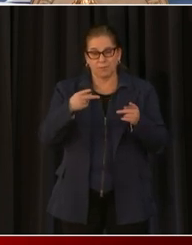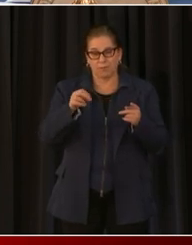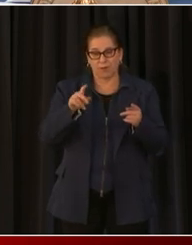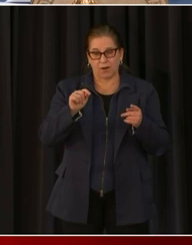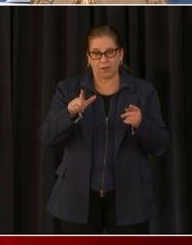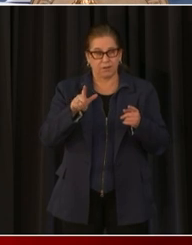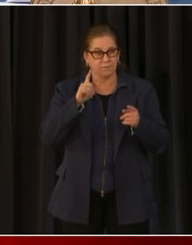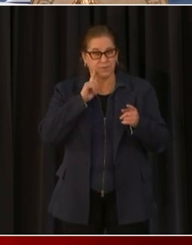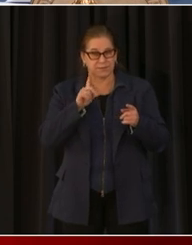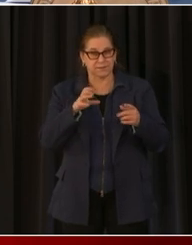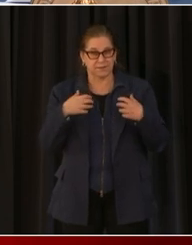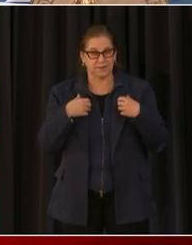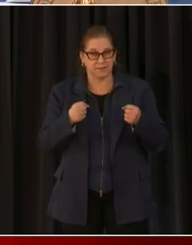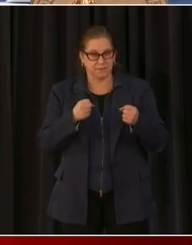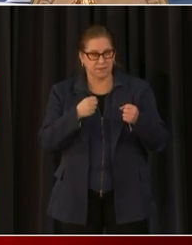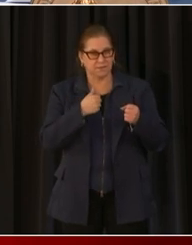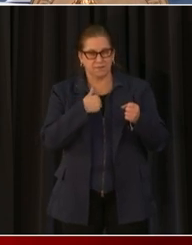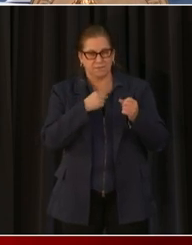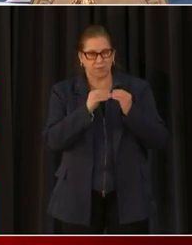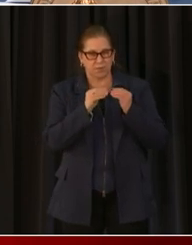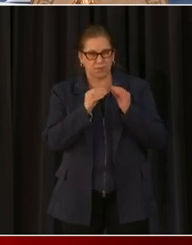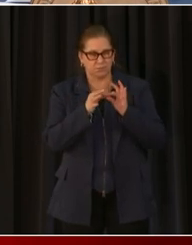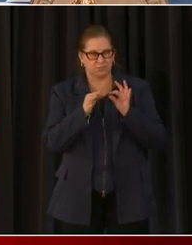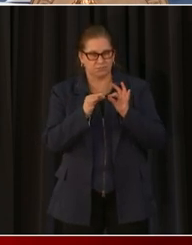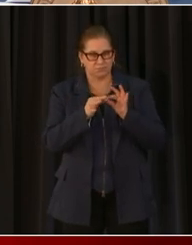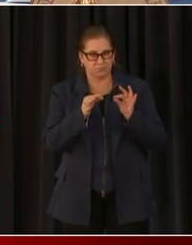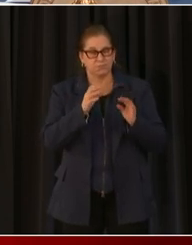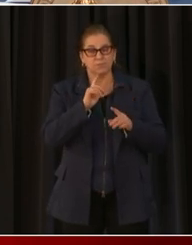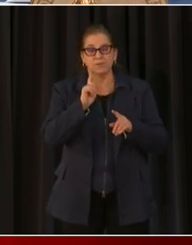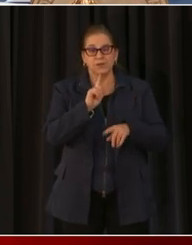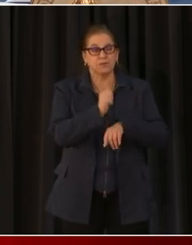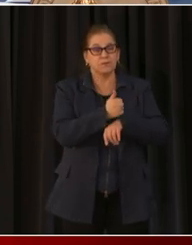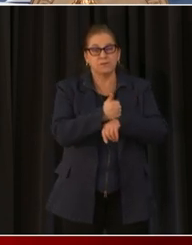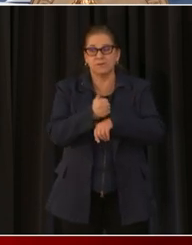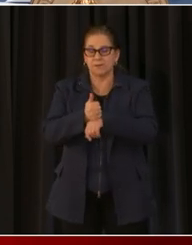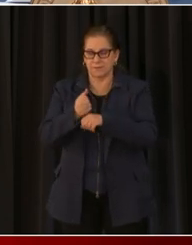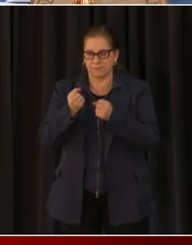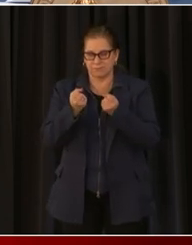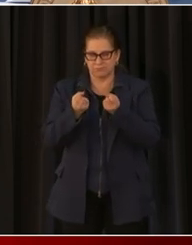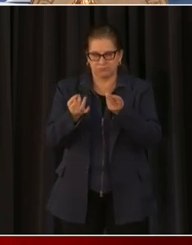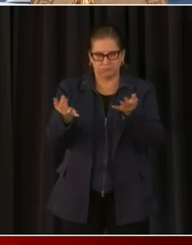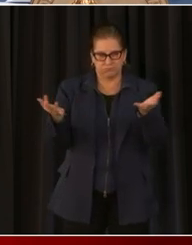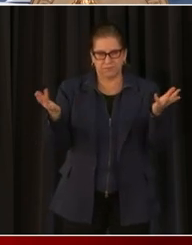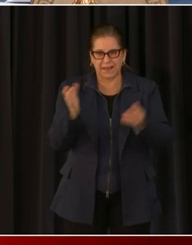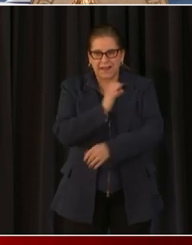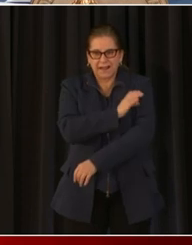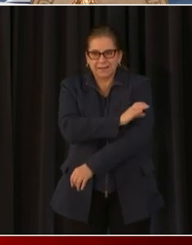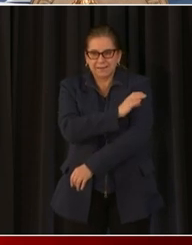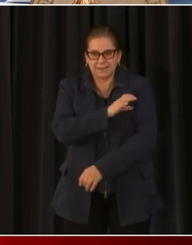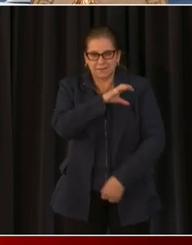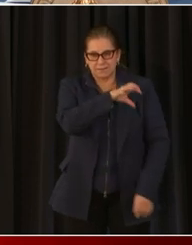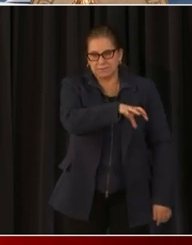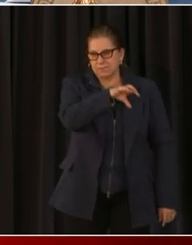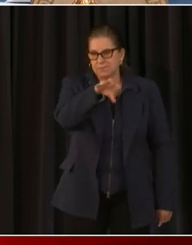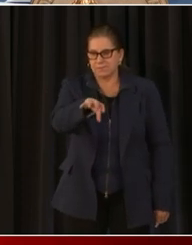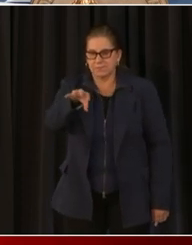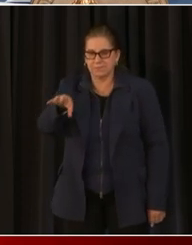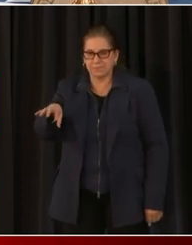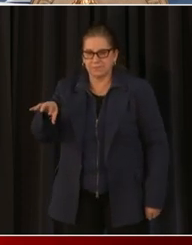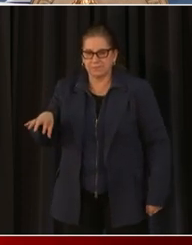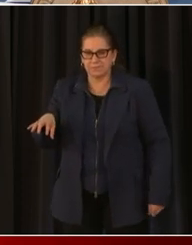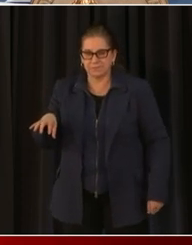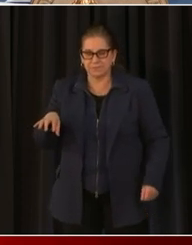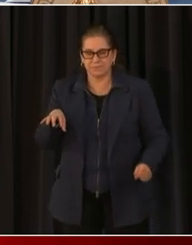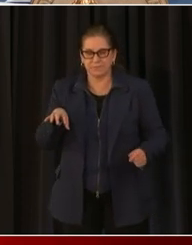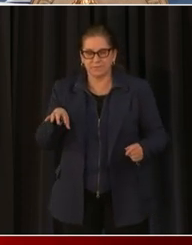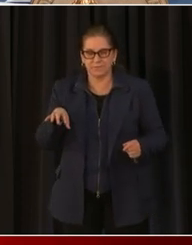DC Health has set up several vaccination clinics for special initiatives. We